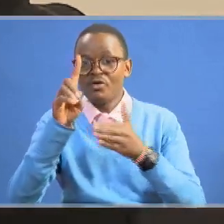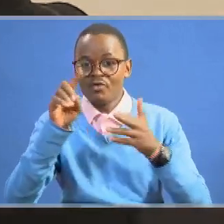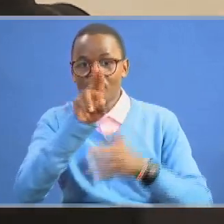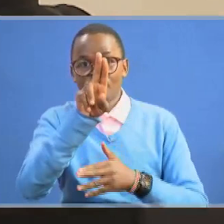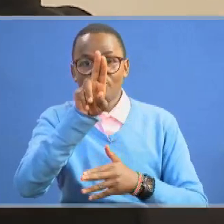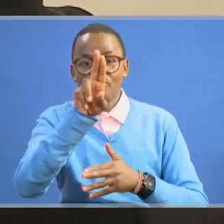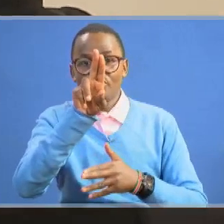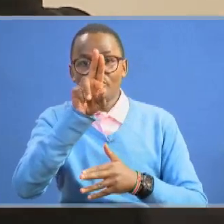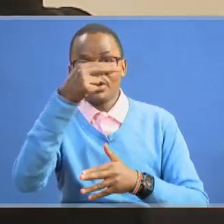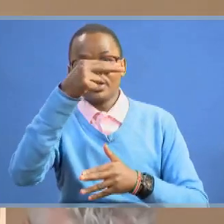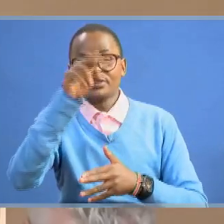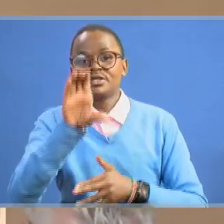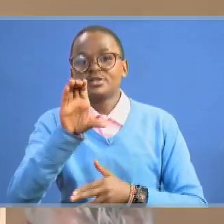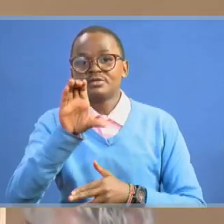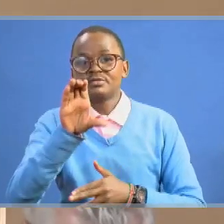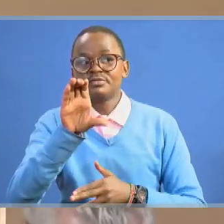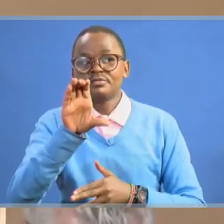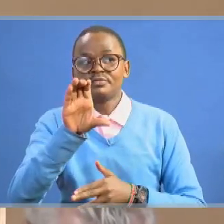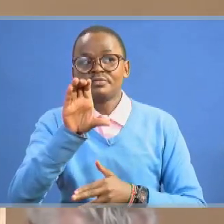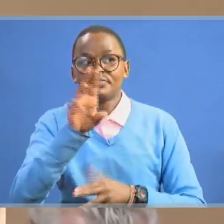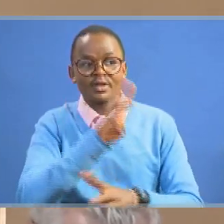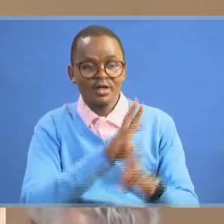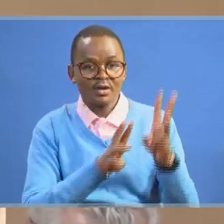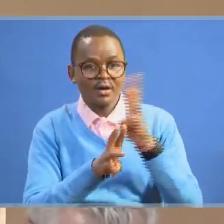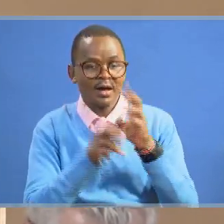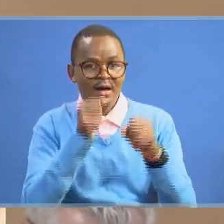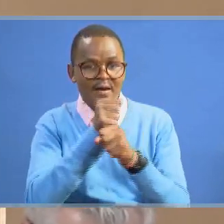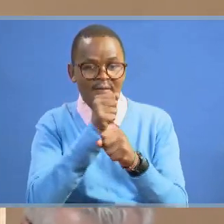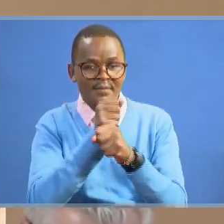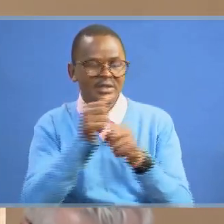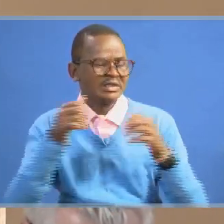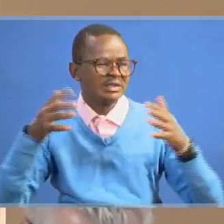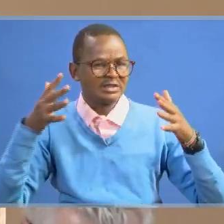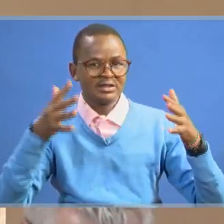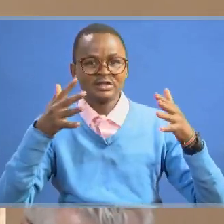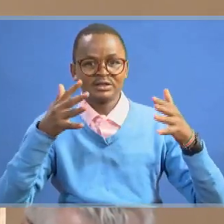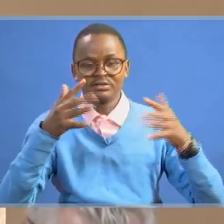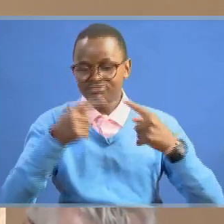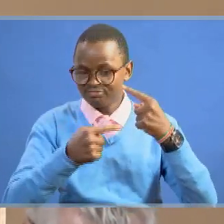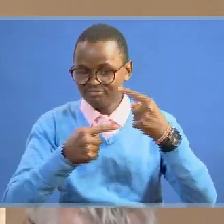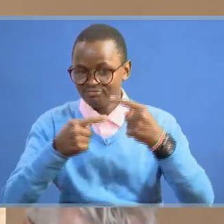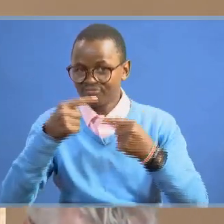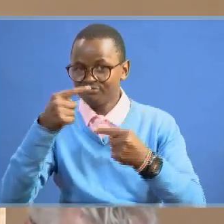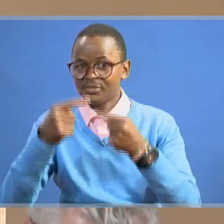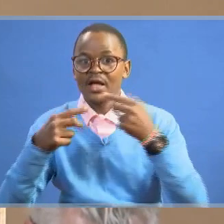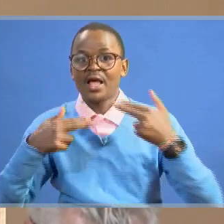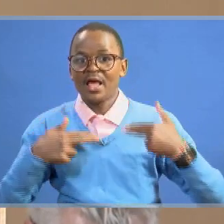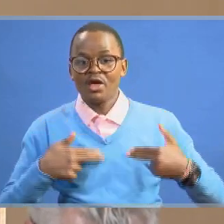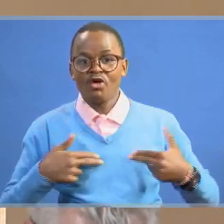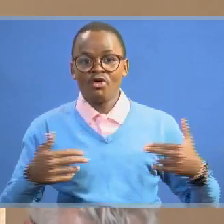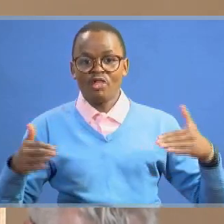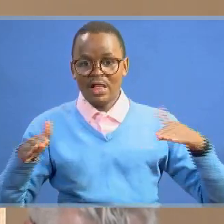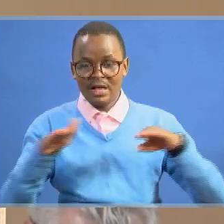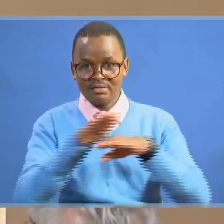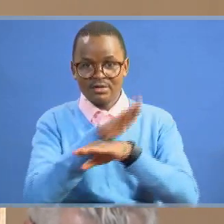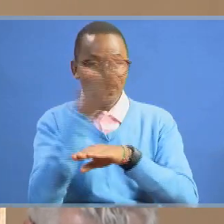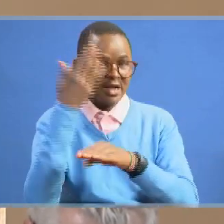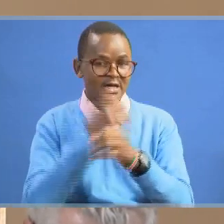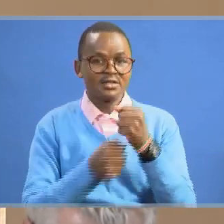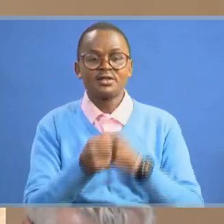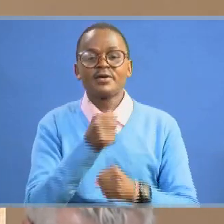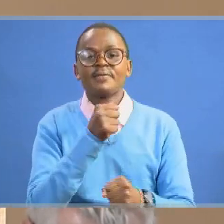UHC. The world has made great progress towards universal health coverage. Last